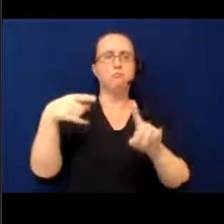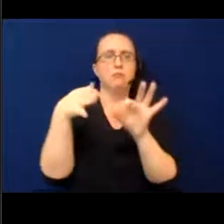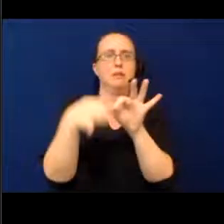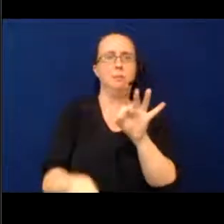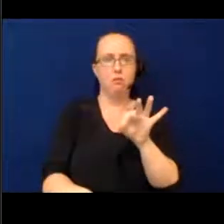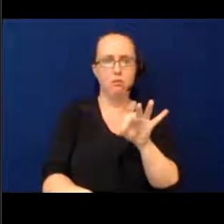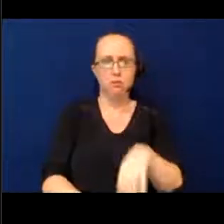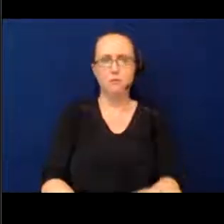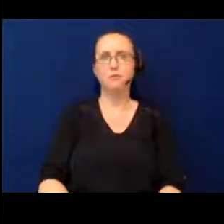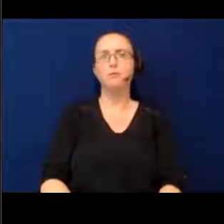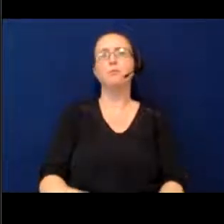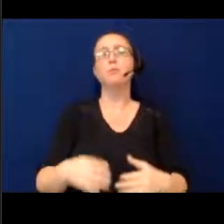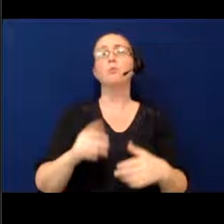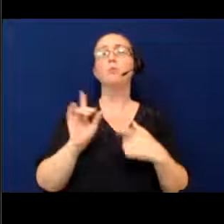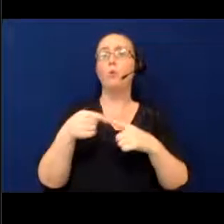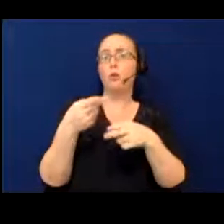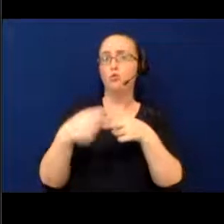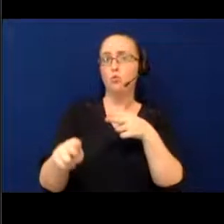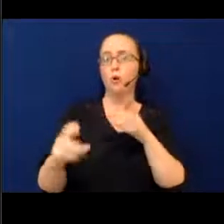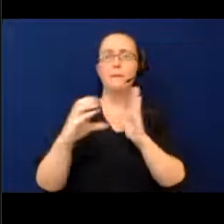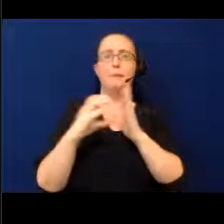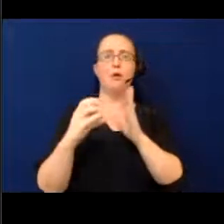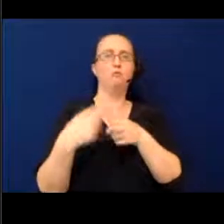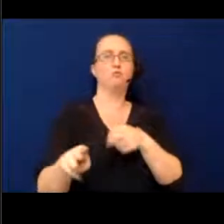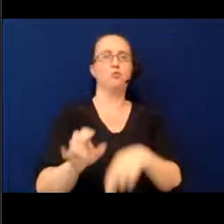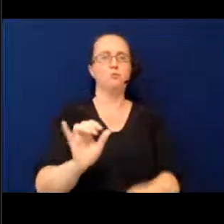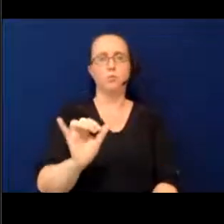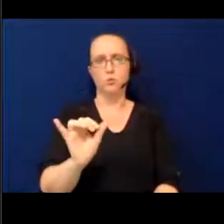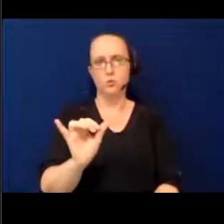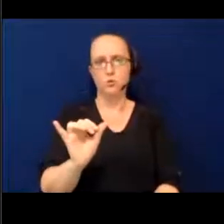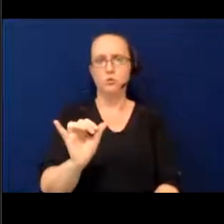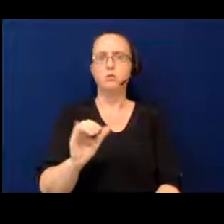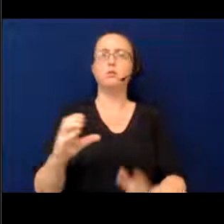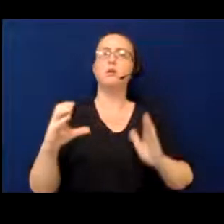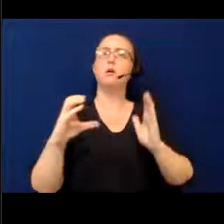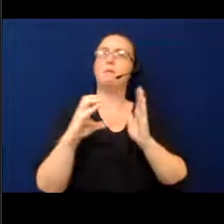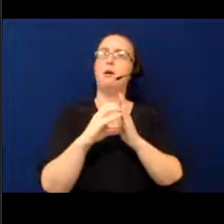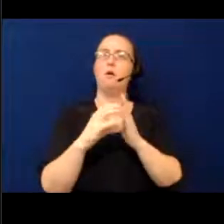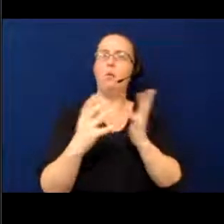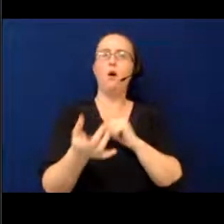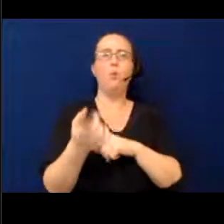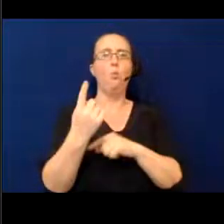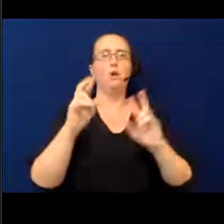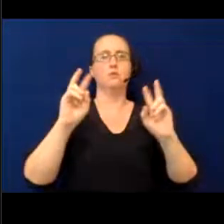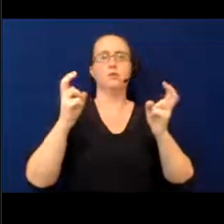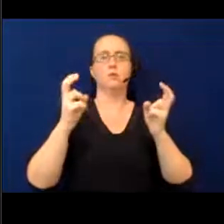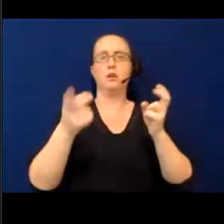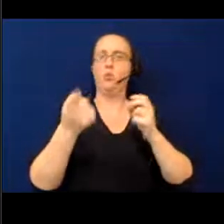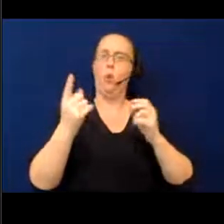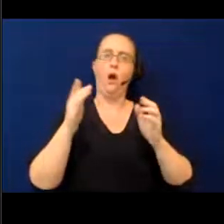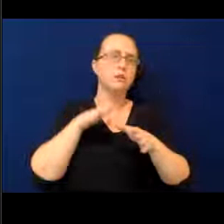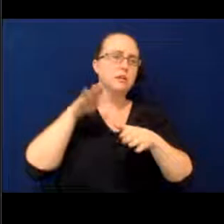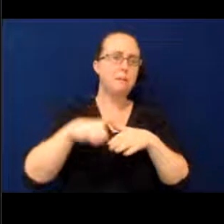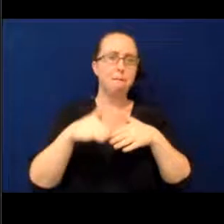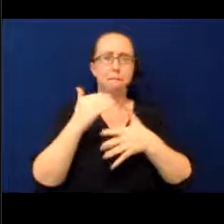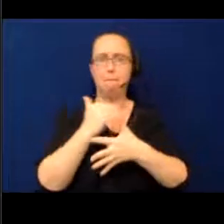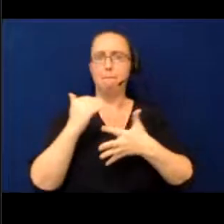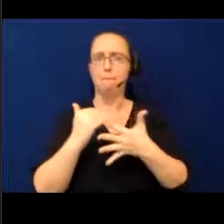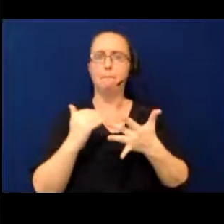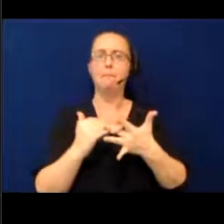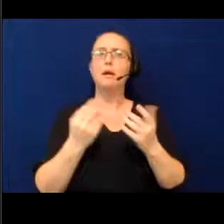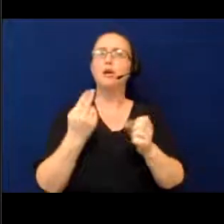When we keep things short, we should use short paragraphs. Limit a paragraph to one step or subject, and use smaller bites